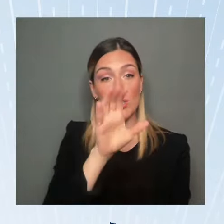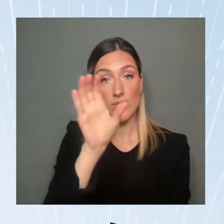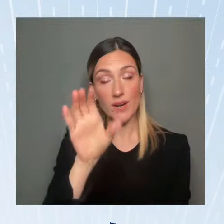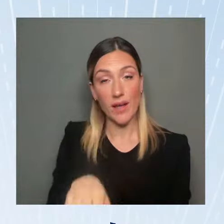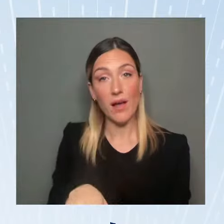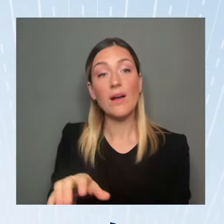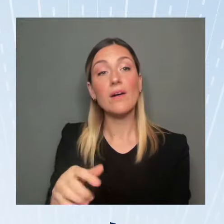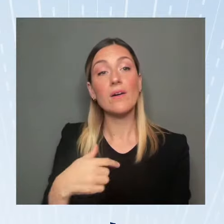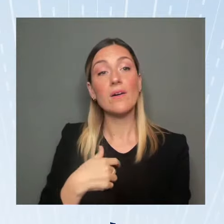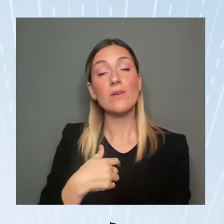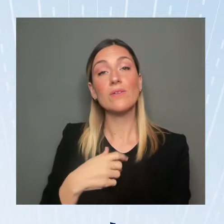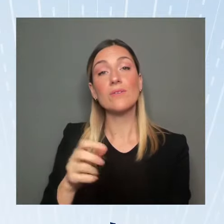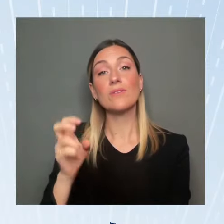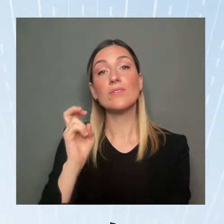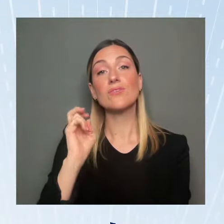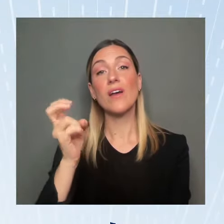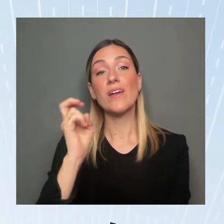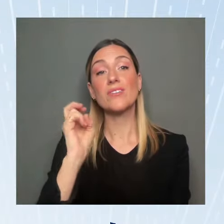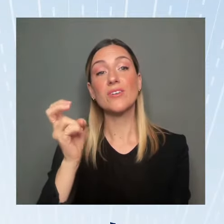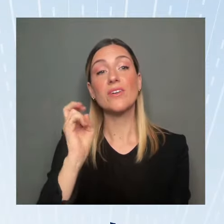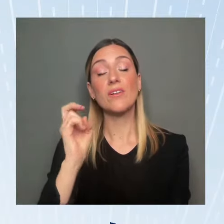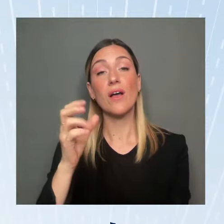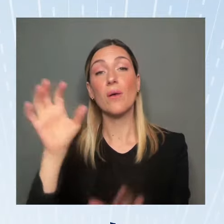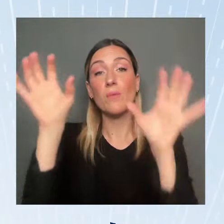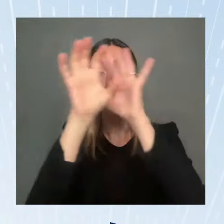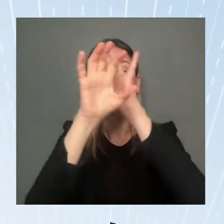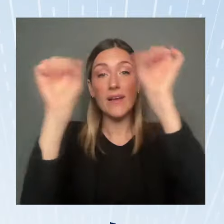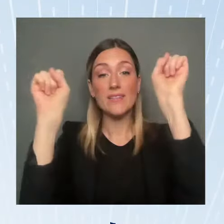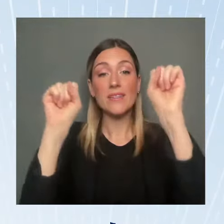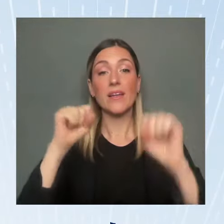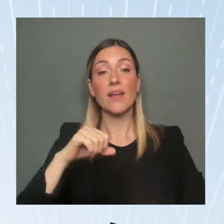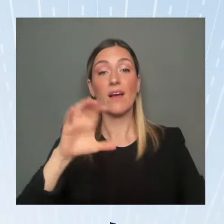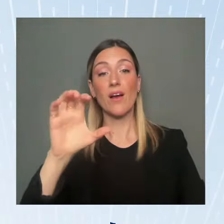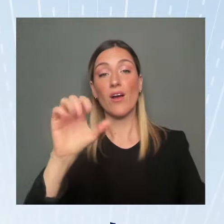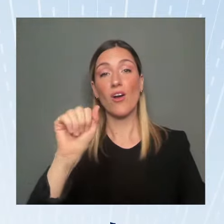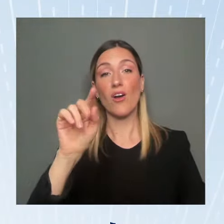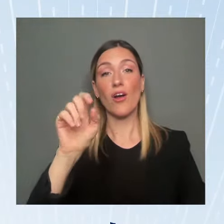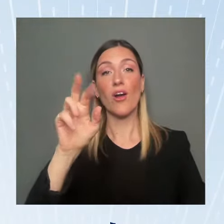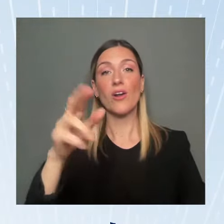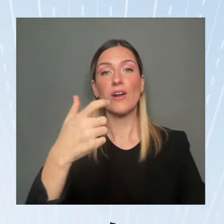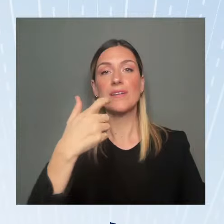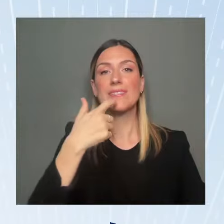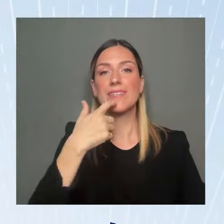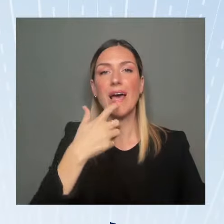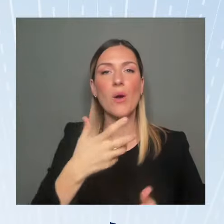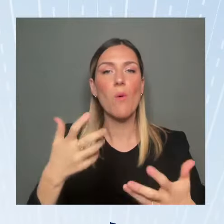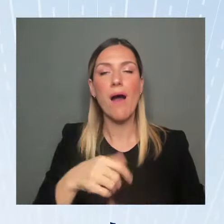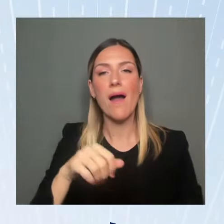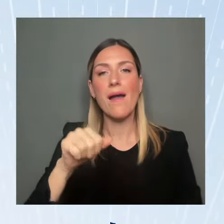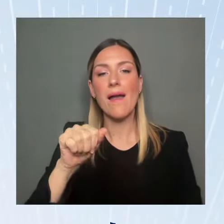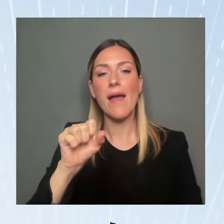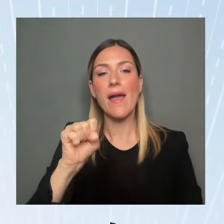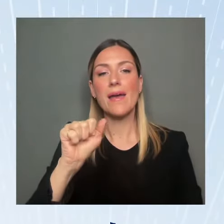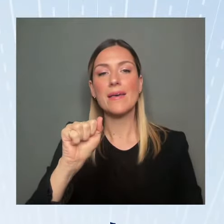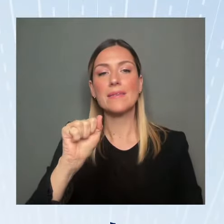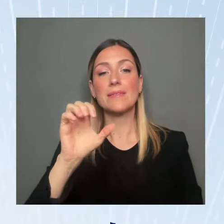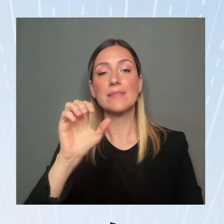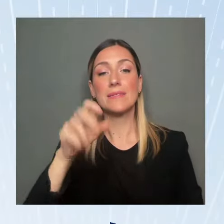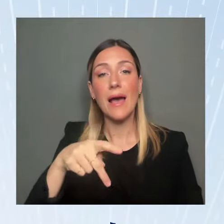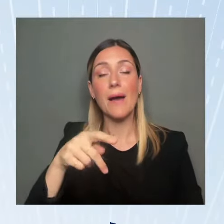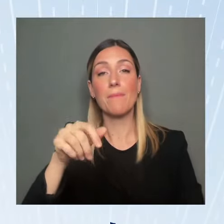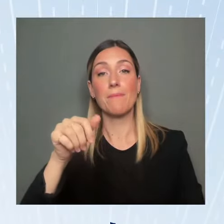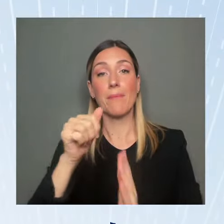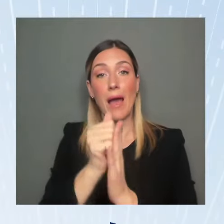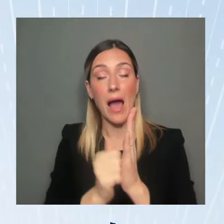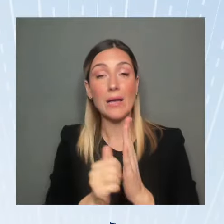our transit authority, Dorval Carter, the president, came up with what we call the ASAP Act, which is to make Chicago's mass transit system